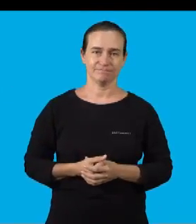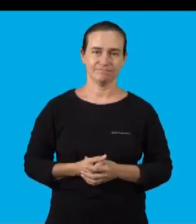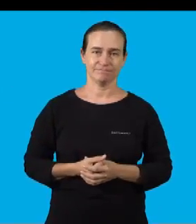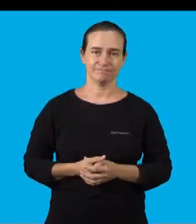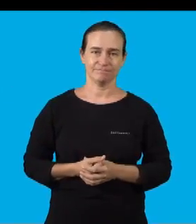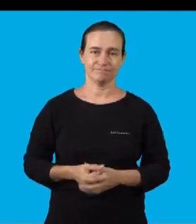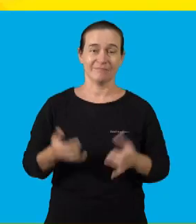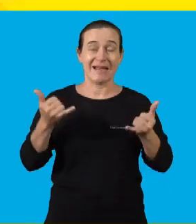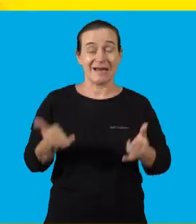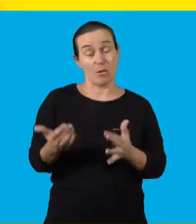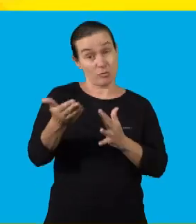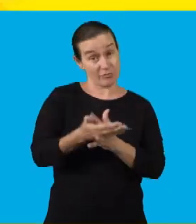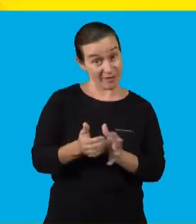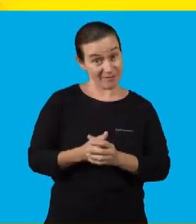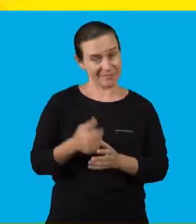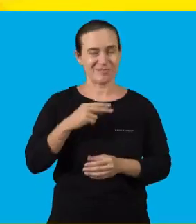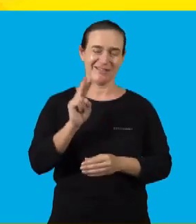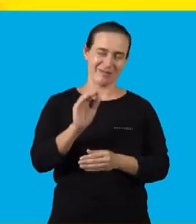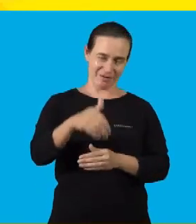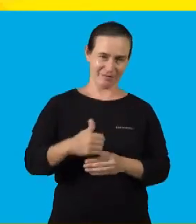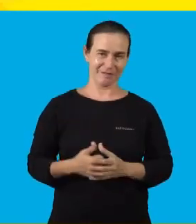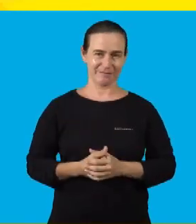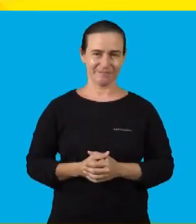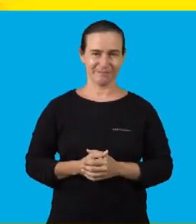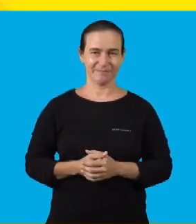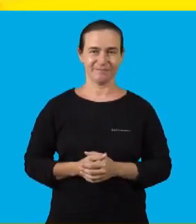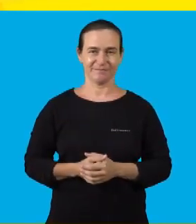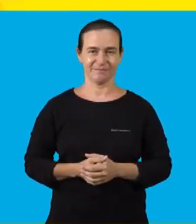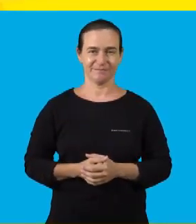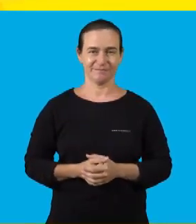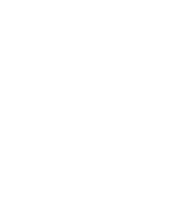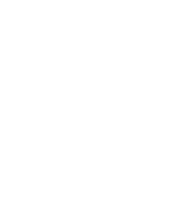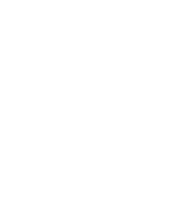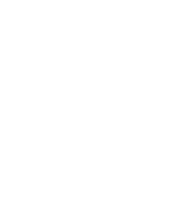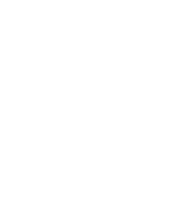third term. Let's quickly go to an ad break, and then we'll see you just now.